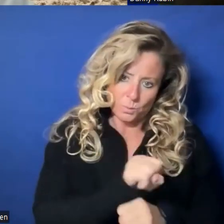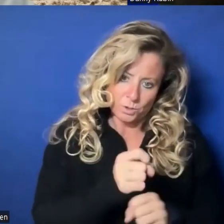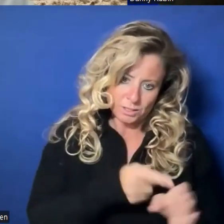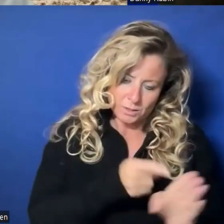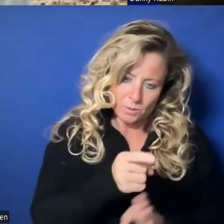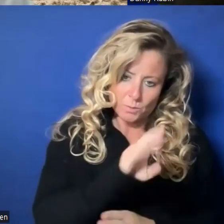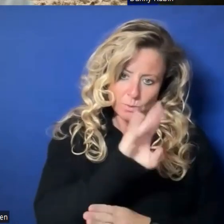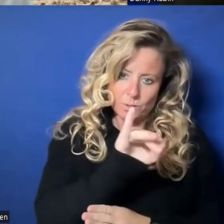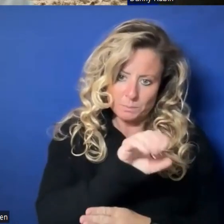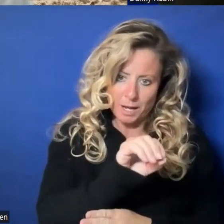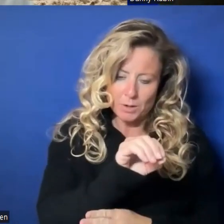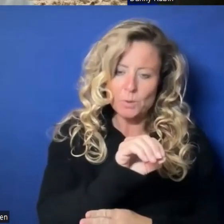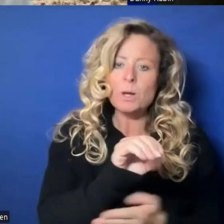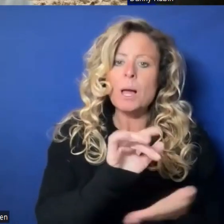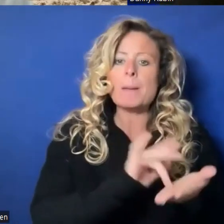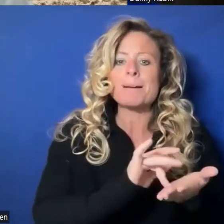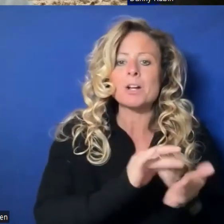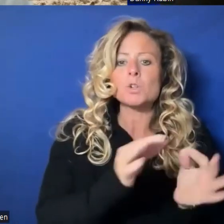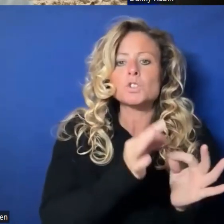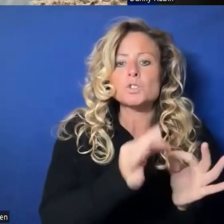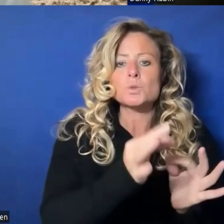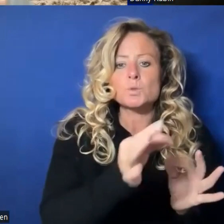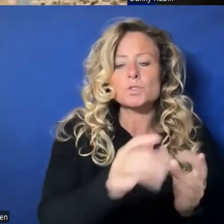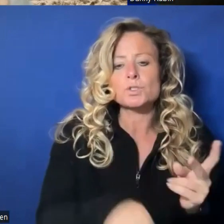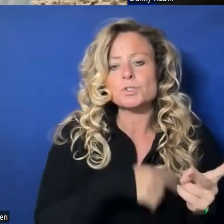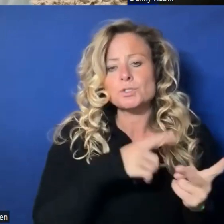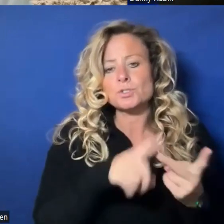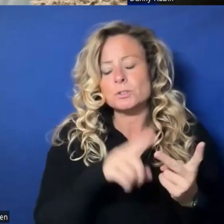biomedical researchers, another project with